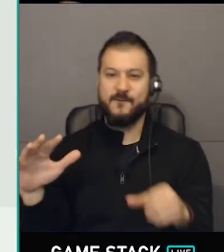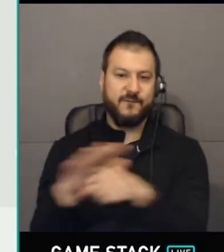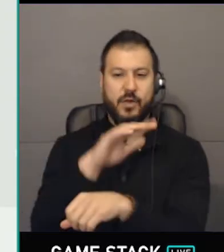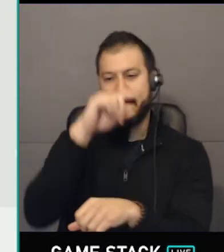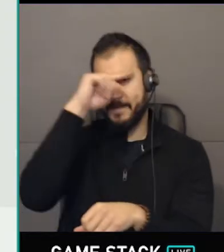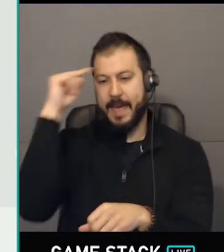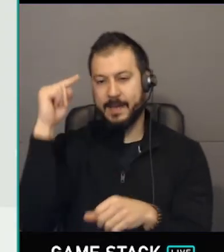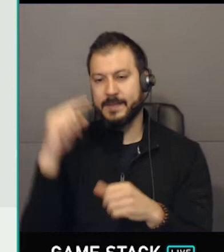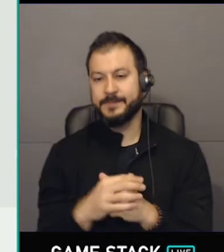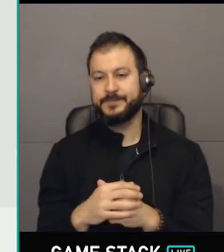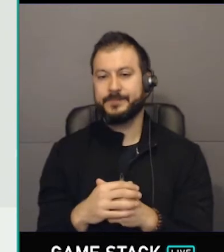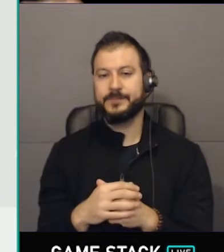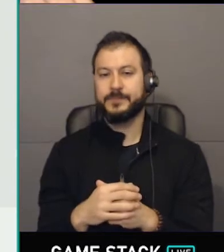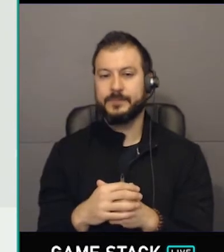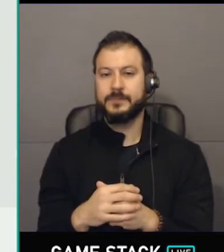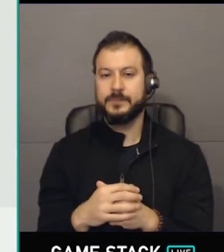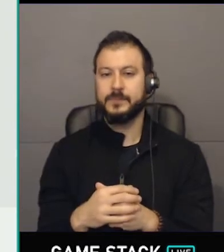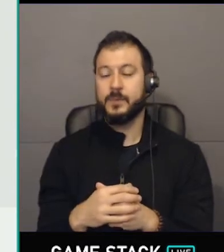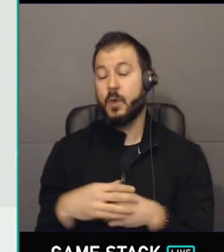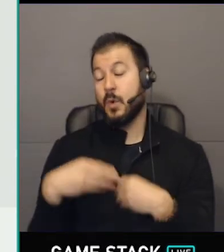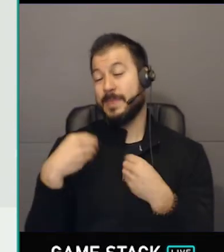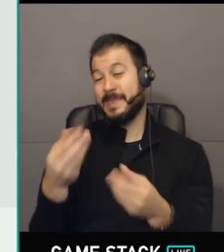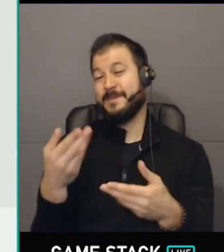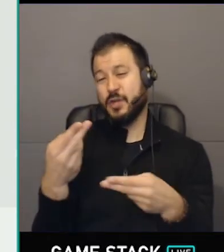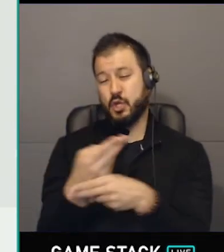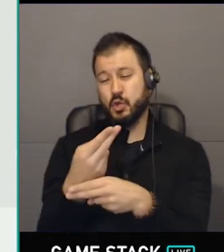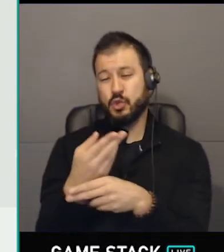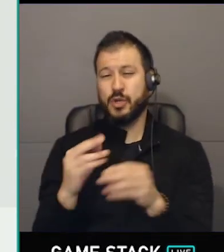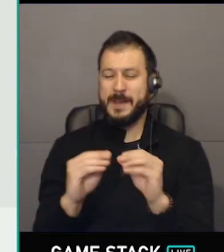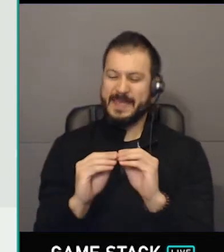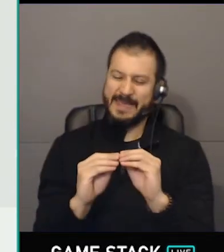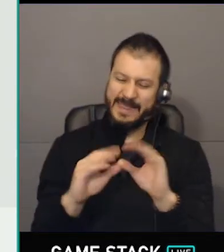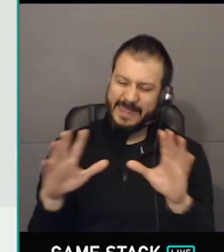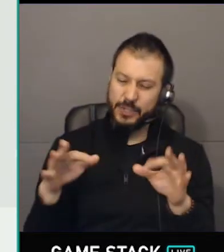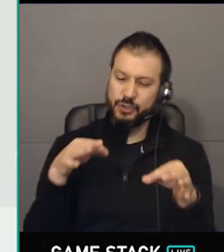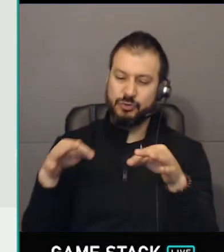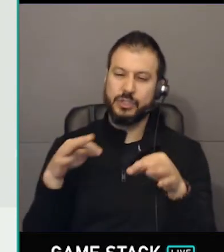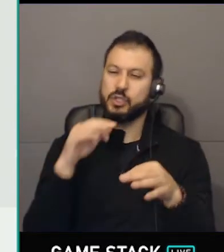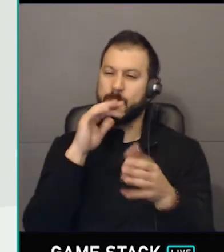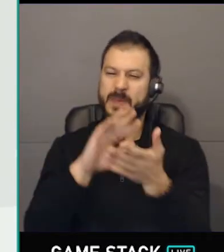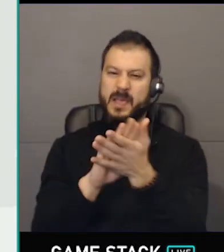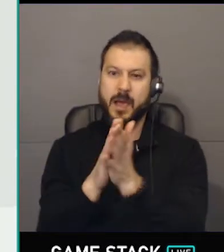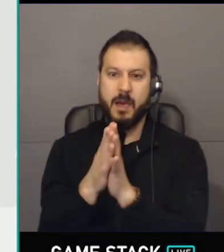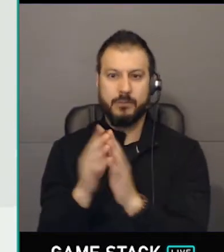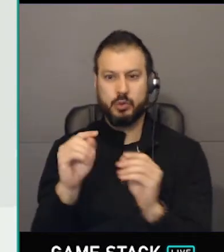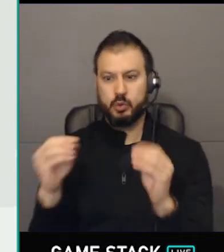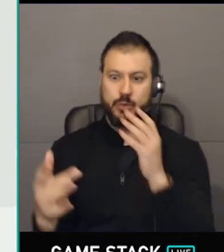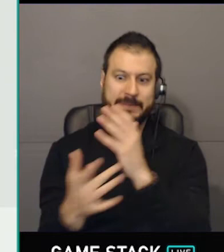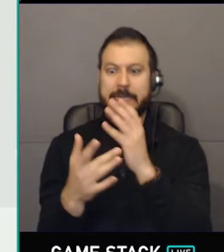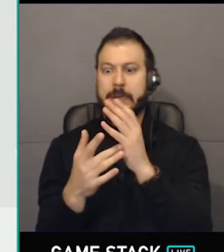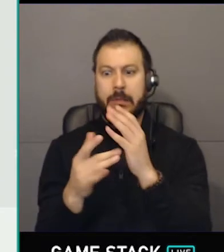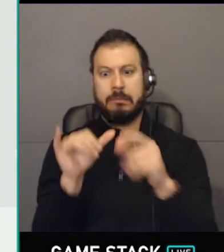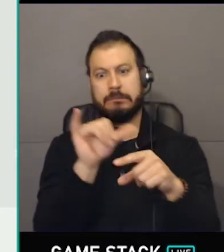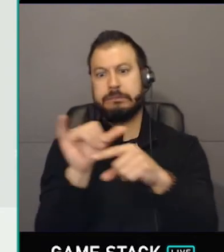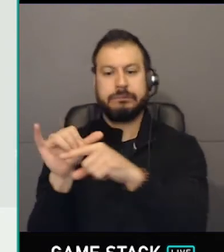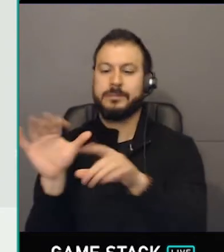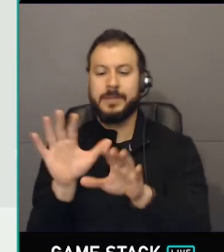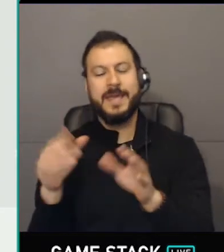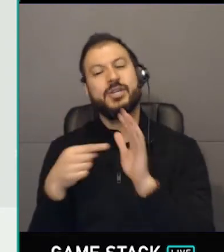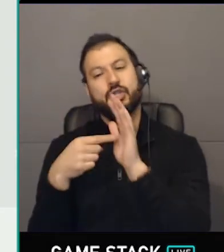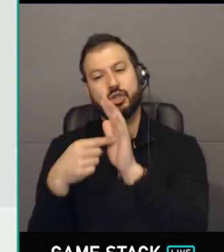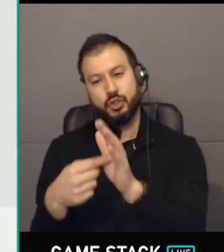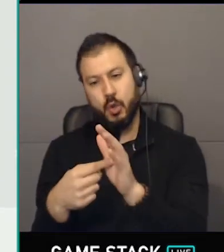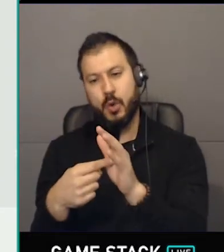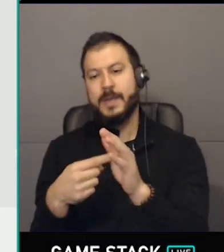A best practice is to give the user clear instructions that don't get bogged down in technical details and show them examples for what both